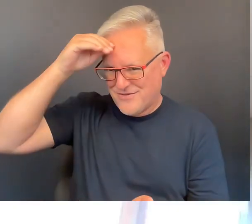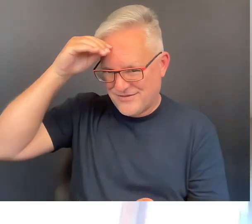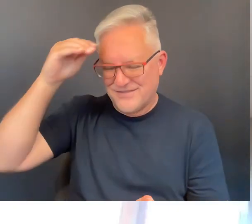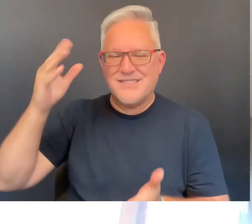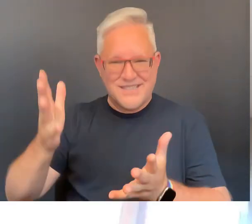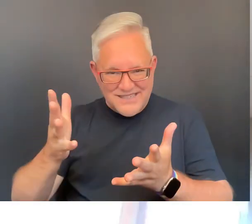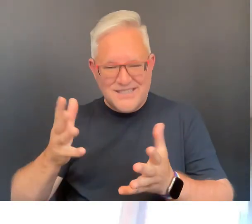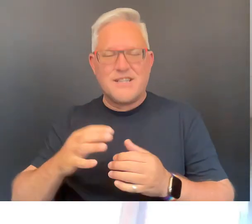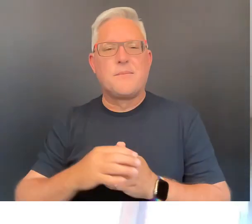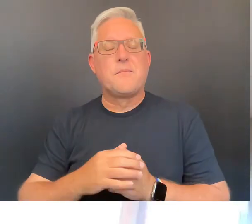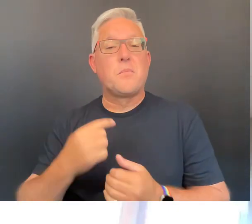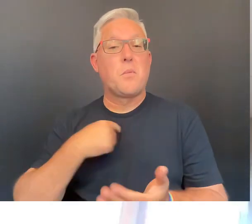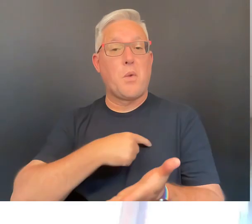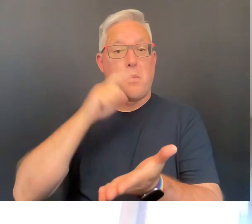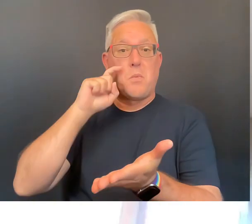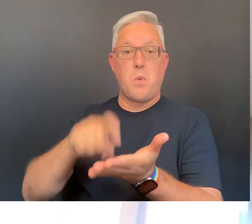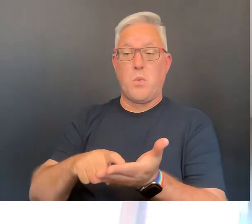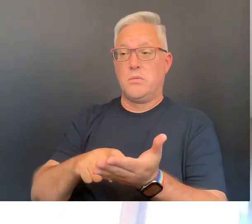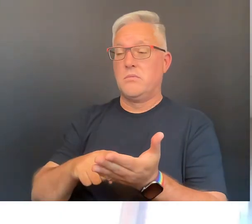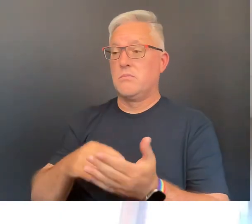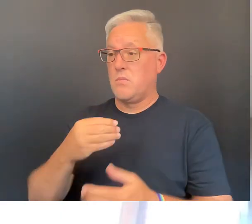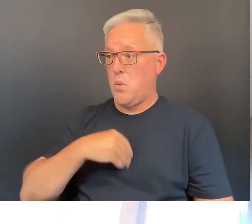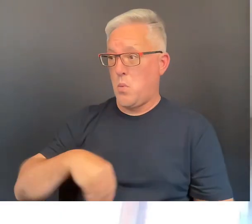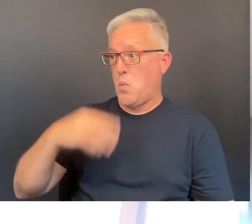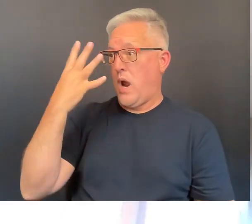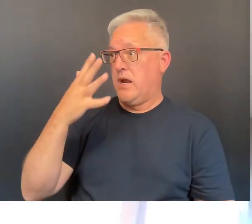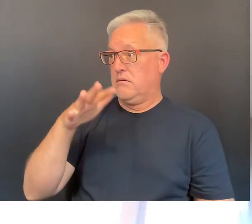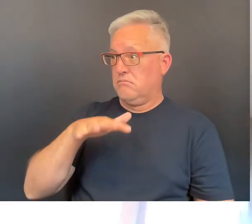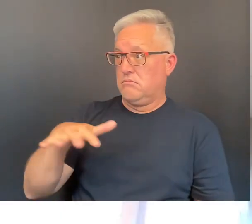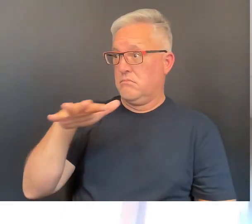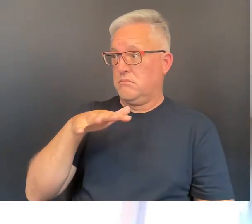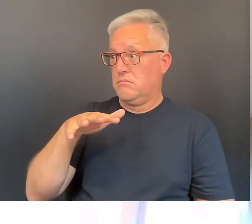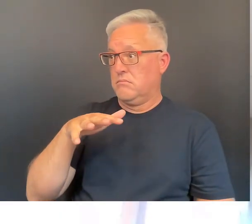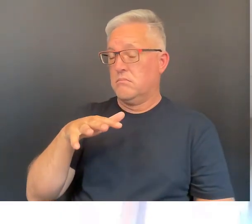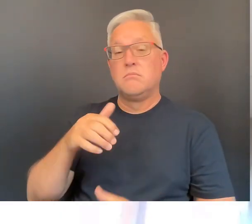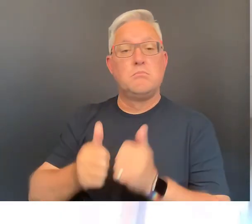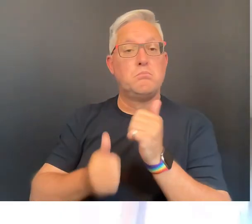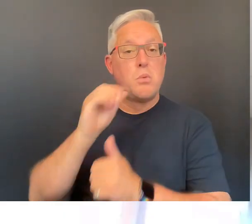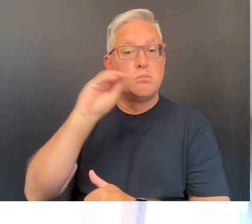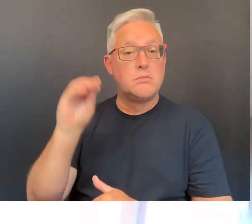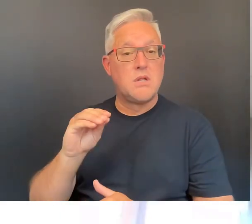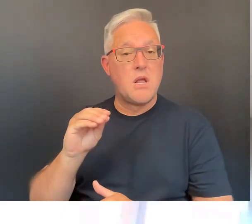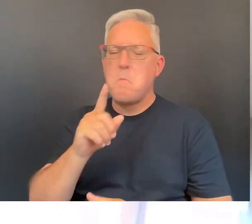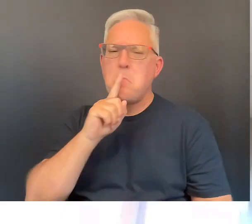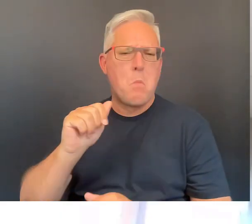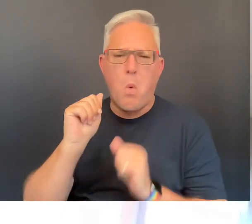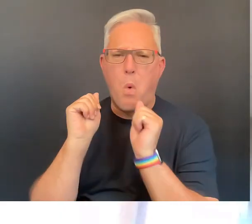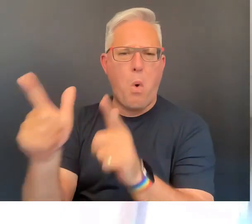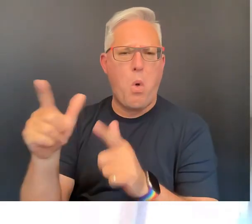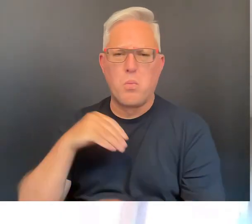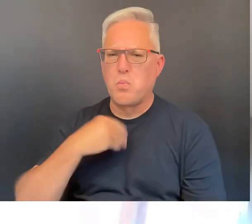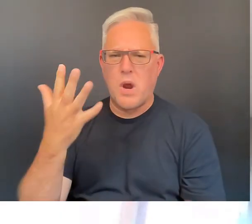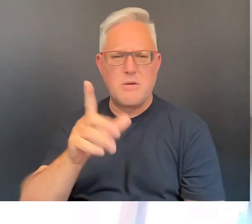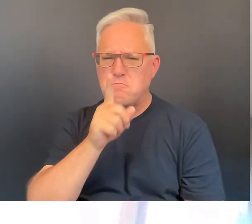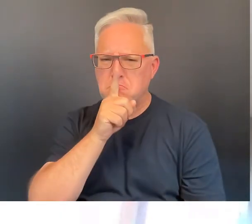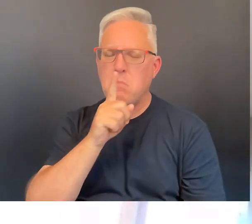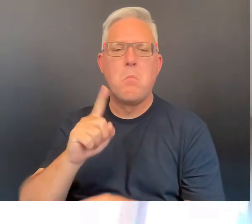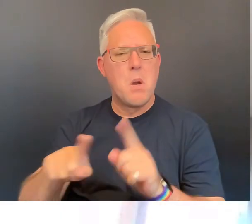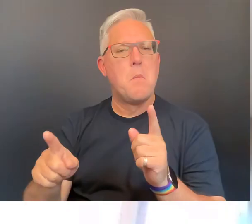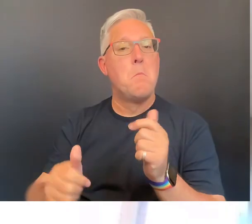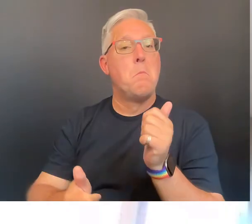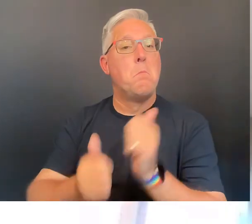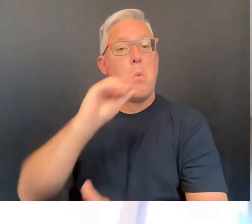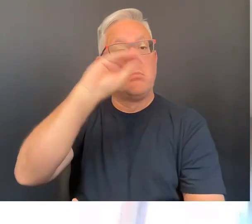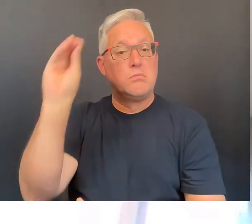that white majority, I'm not saying all, but majority of white people are